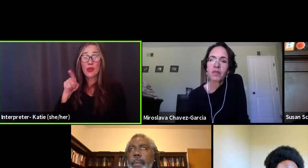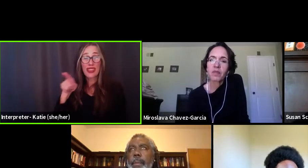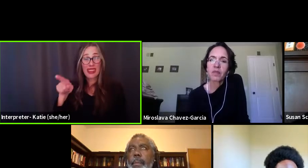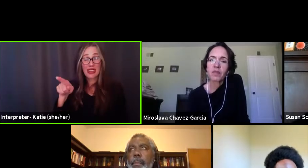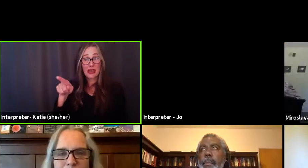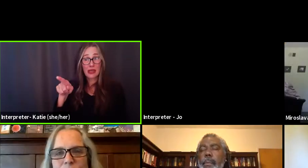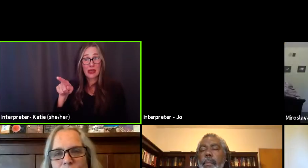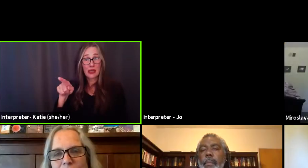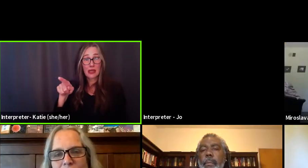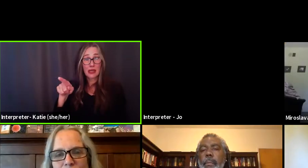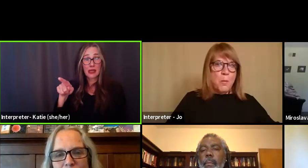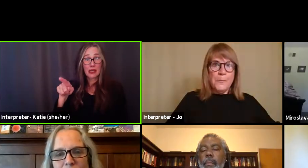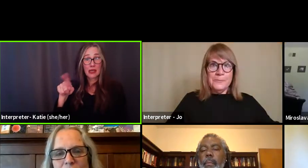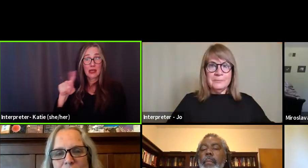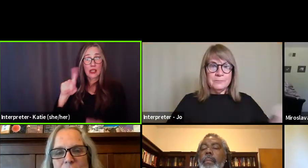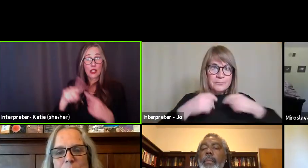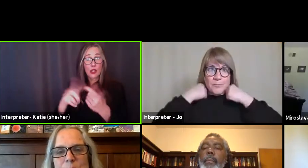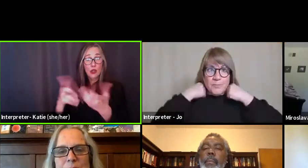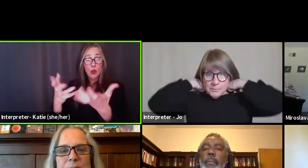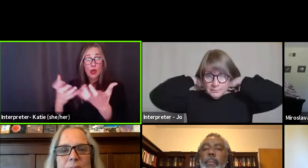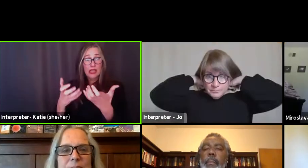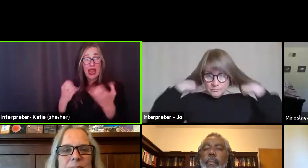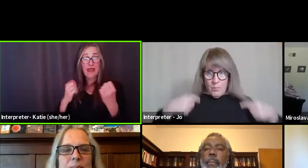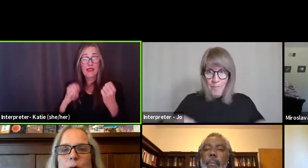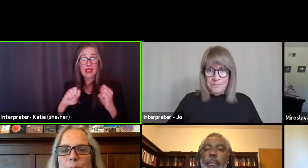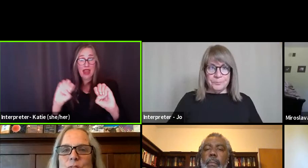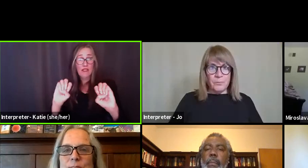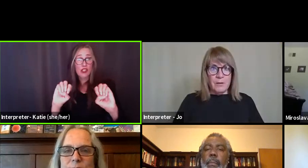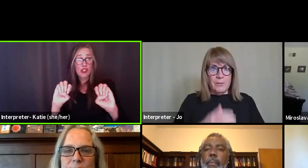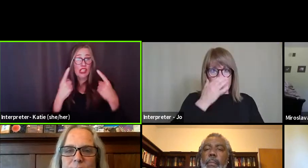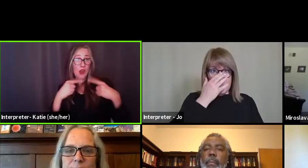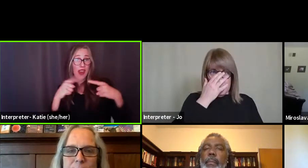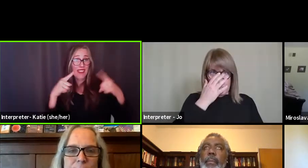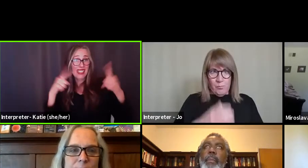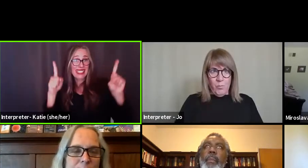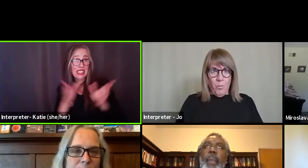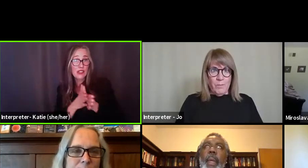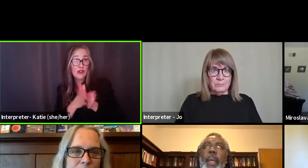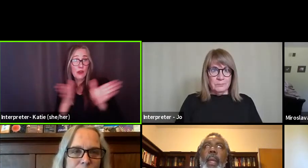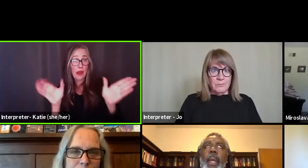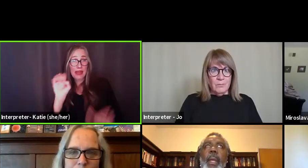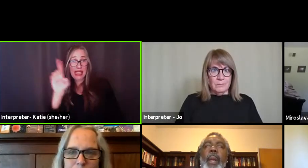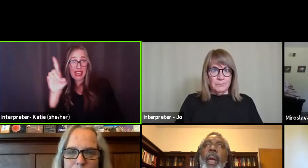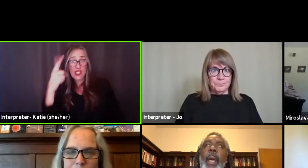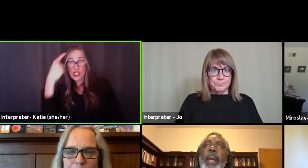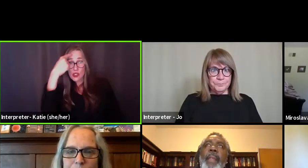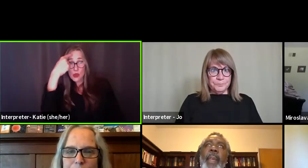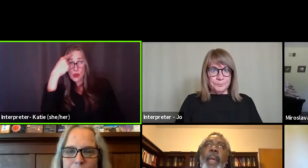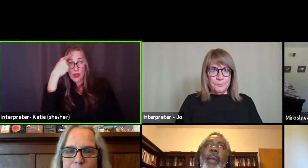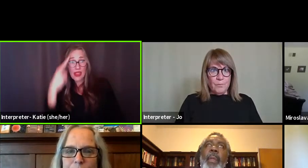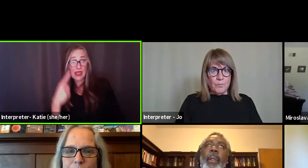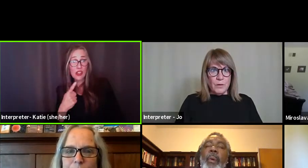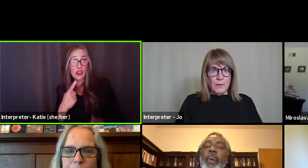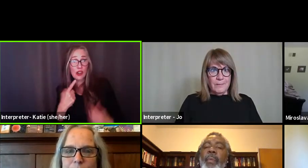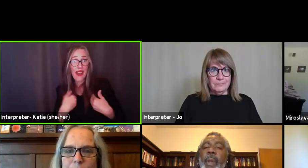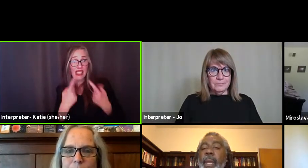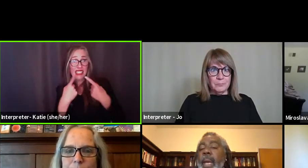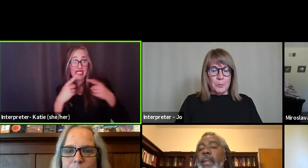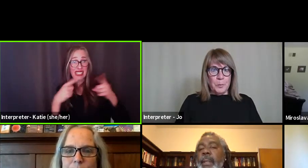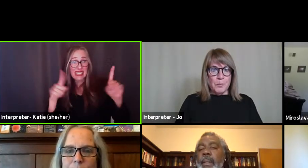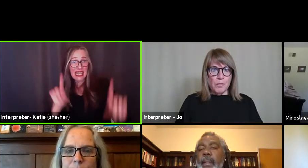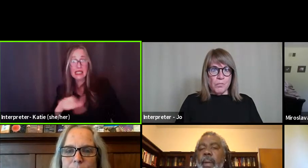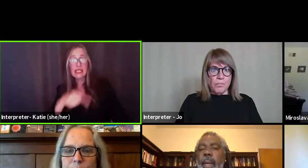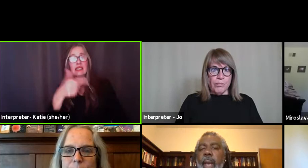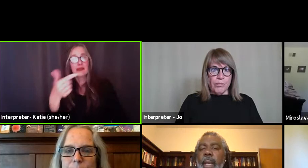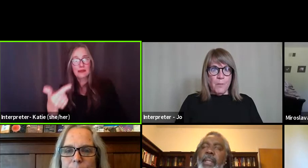eugenics into public education are having some success and how much success you know i think on the local front